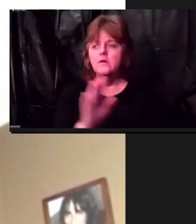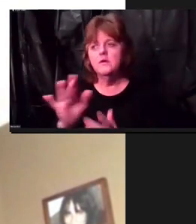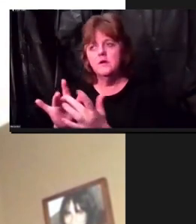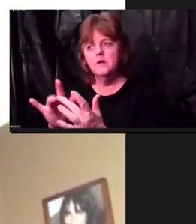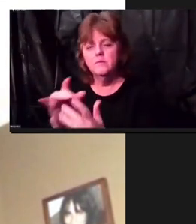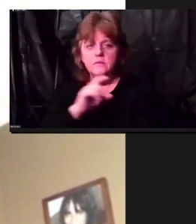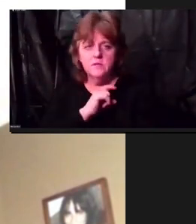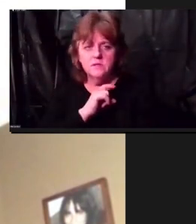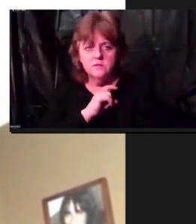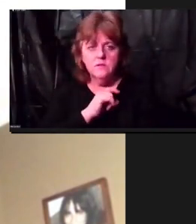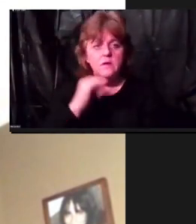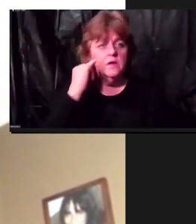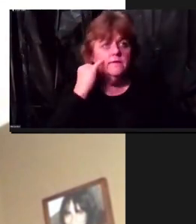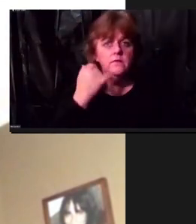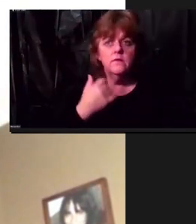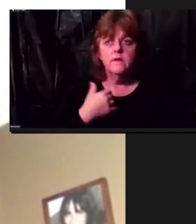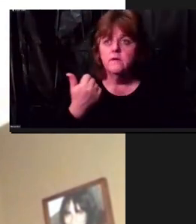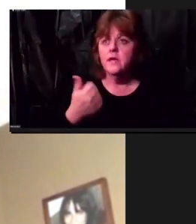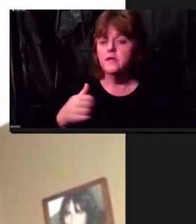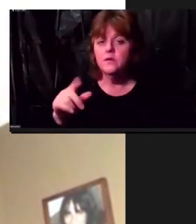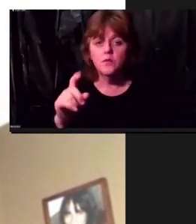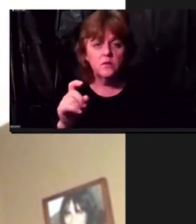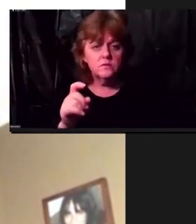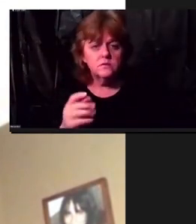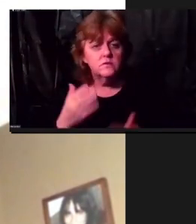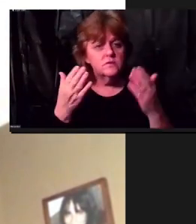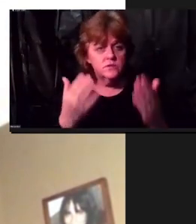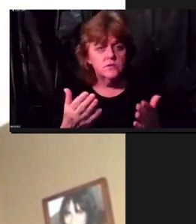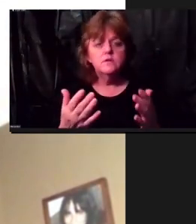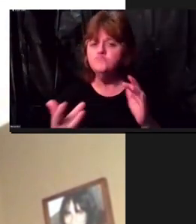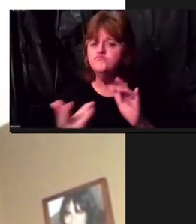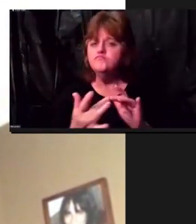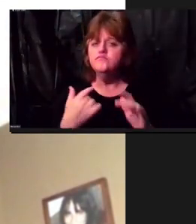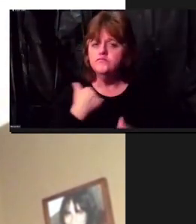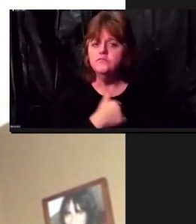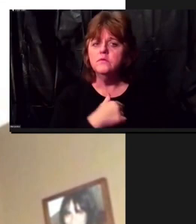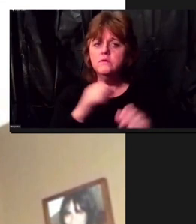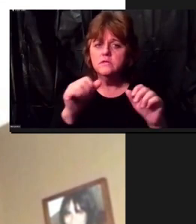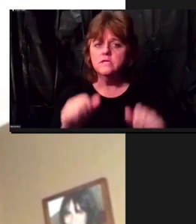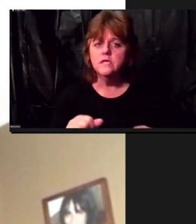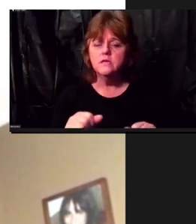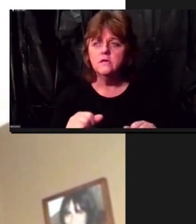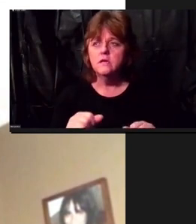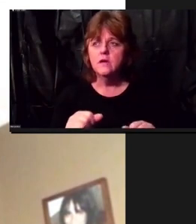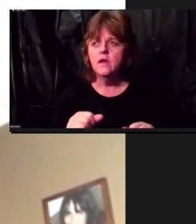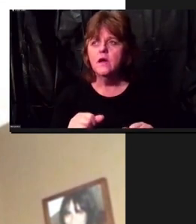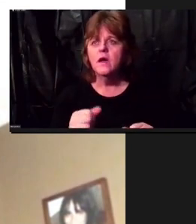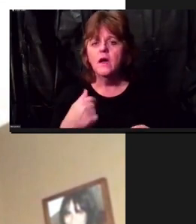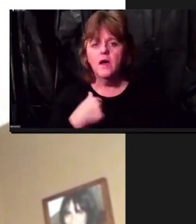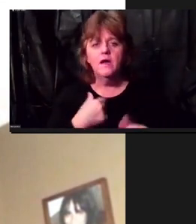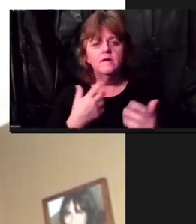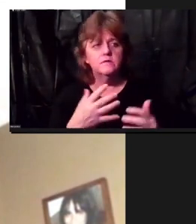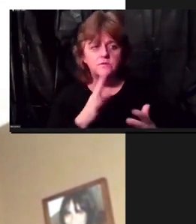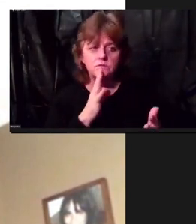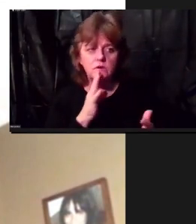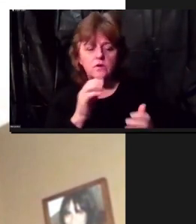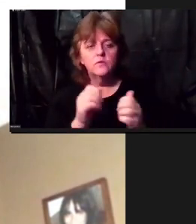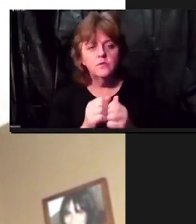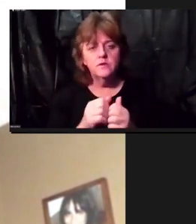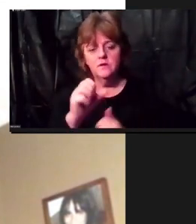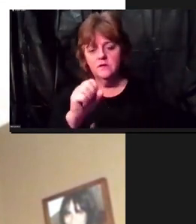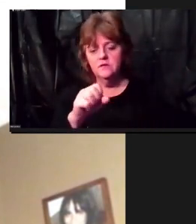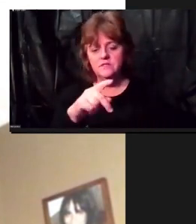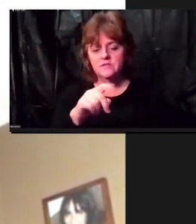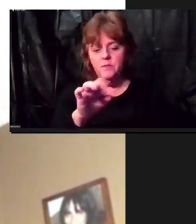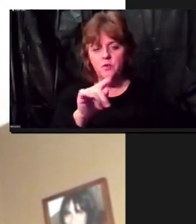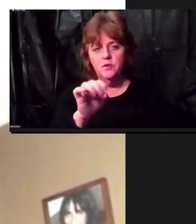questions that anyone has or any suggestions as well. I did work with the Spirited Goat coffee shop this morning in